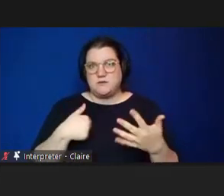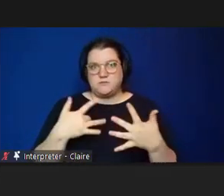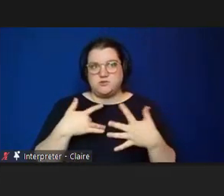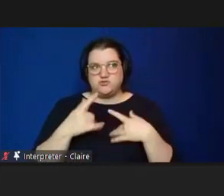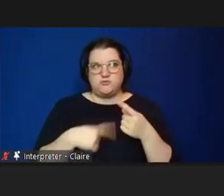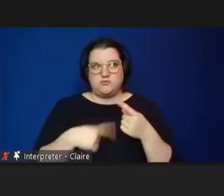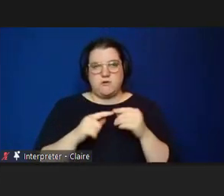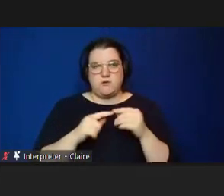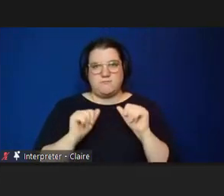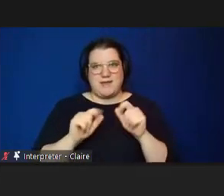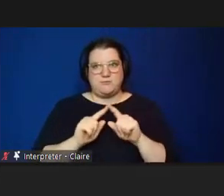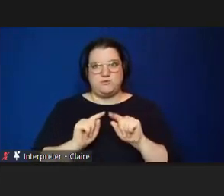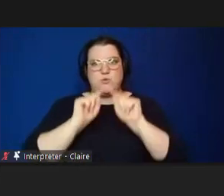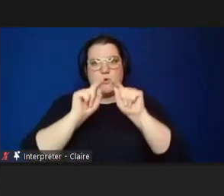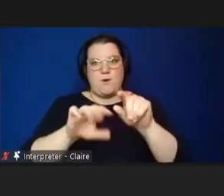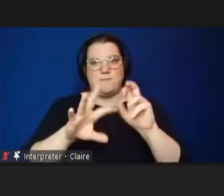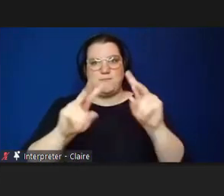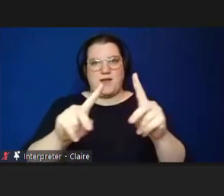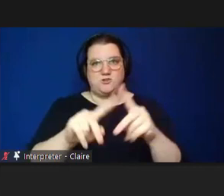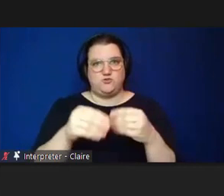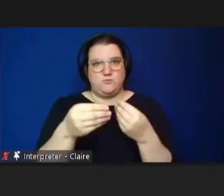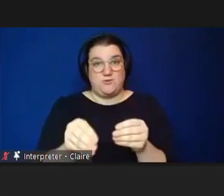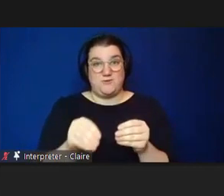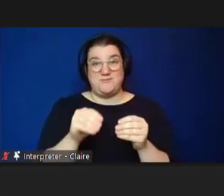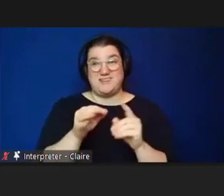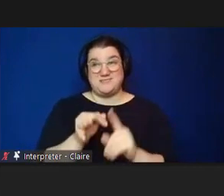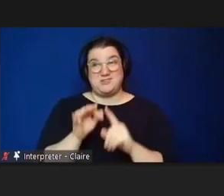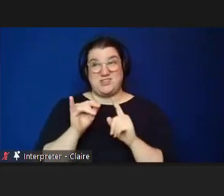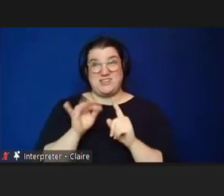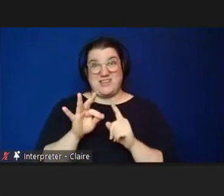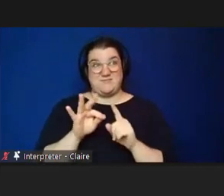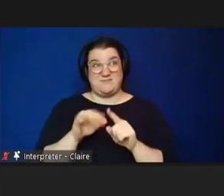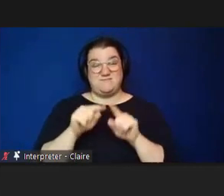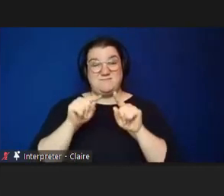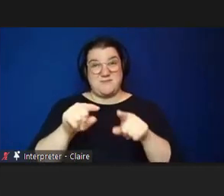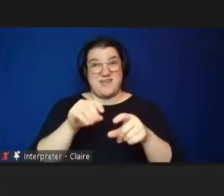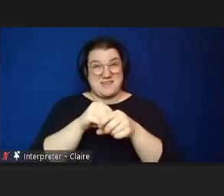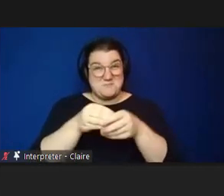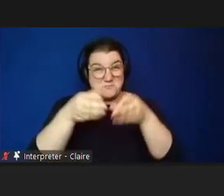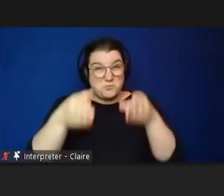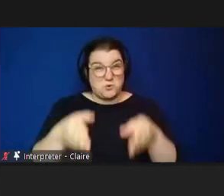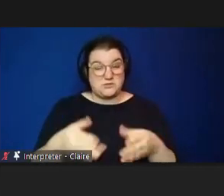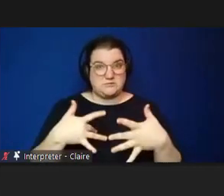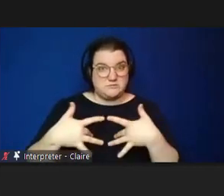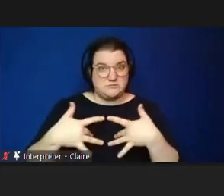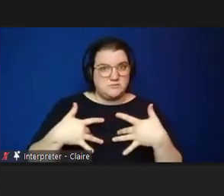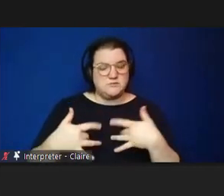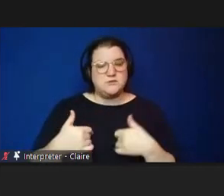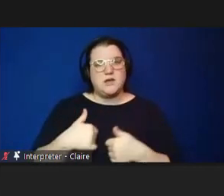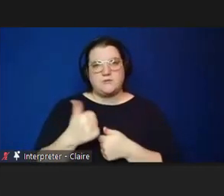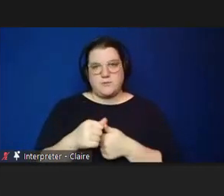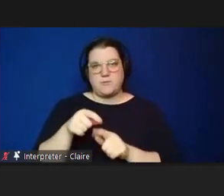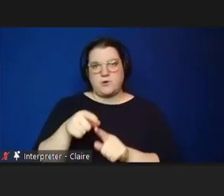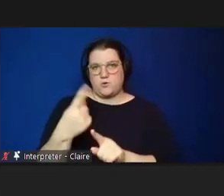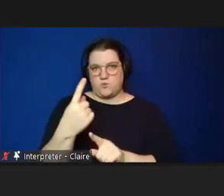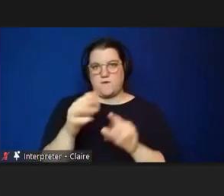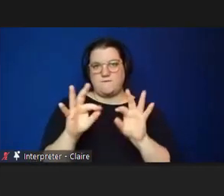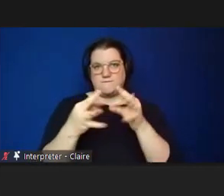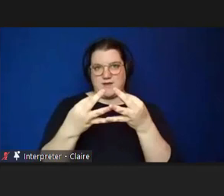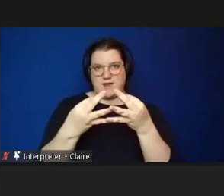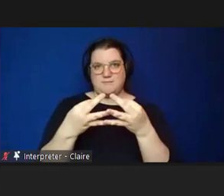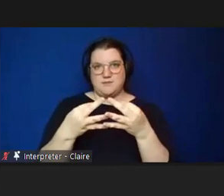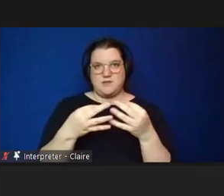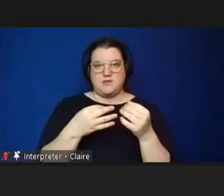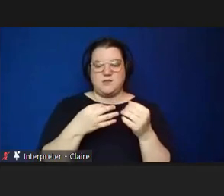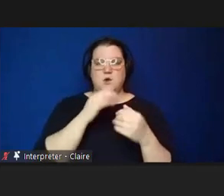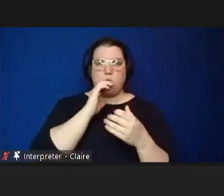to employment, especially if that returned to being in person. I recall a certain family, a wife